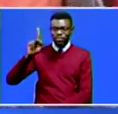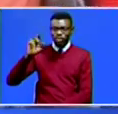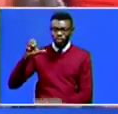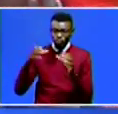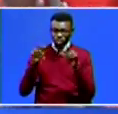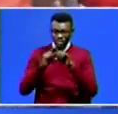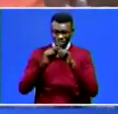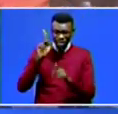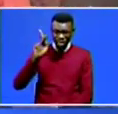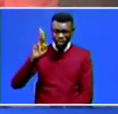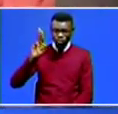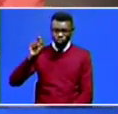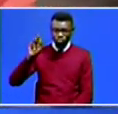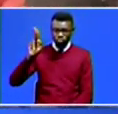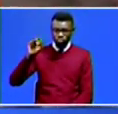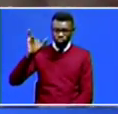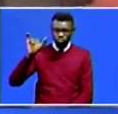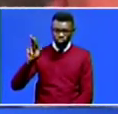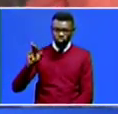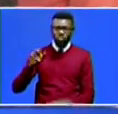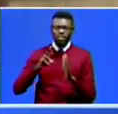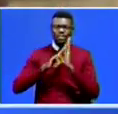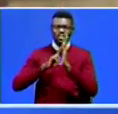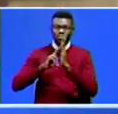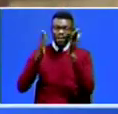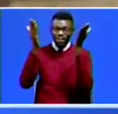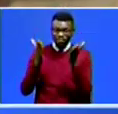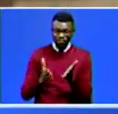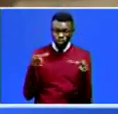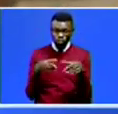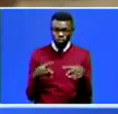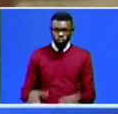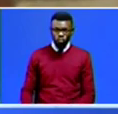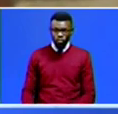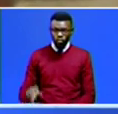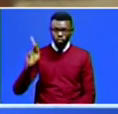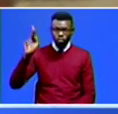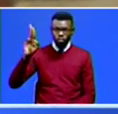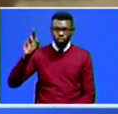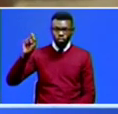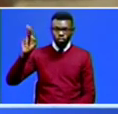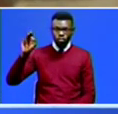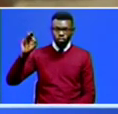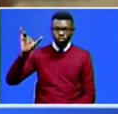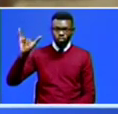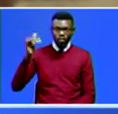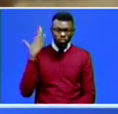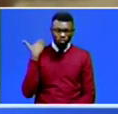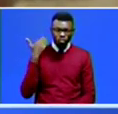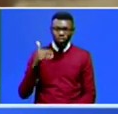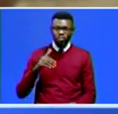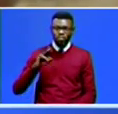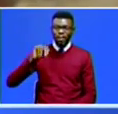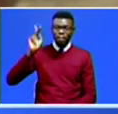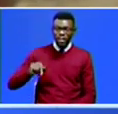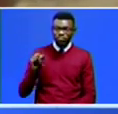Cheranganyi Joshua Kutuny anayewakilisha jimbo la Rift Valley. You should count that Joshua Kutuny is a former member of parliament of Cheranganyi because that